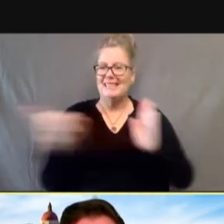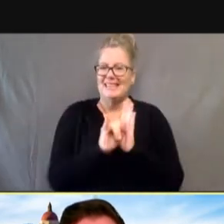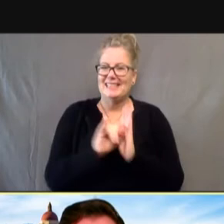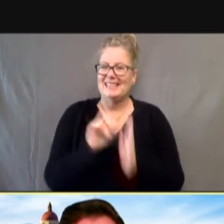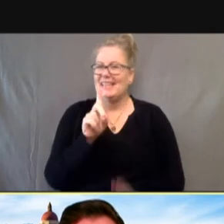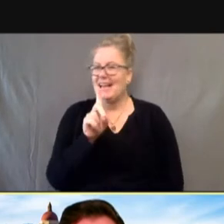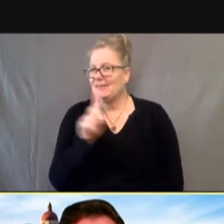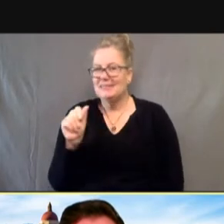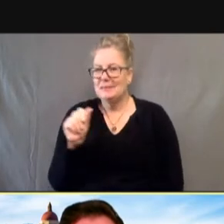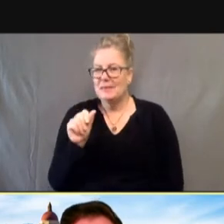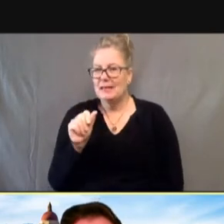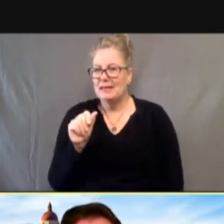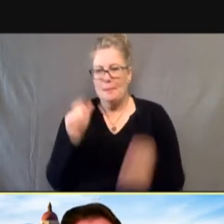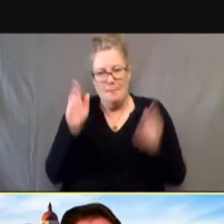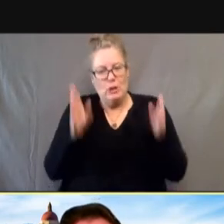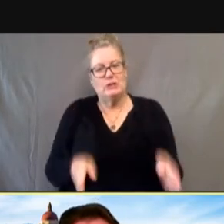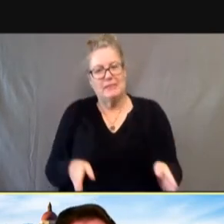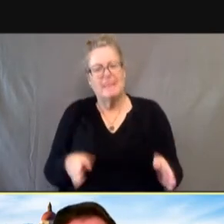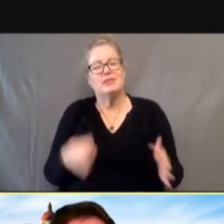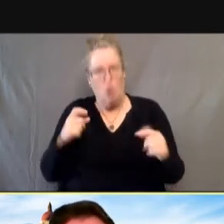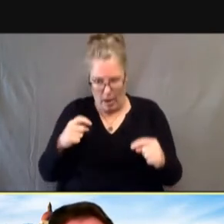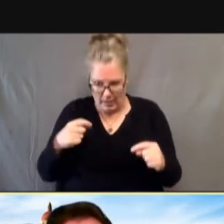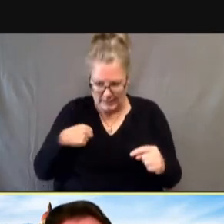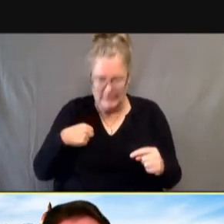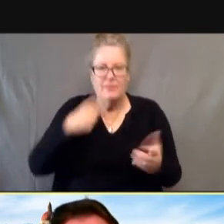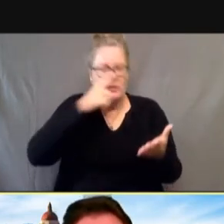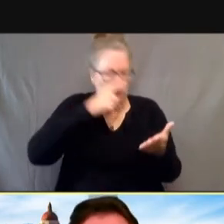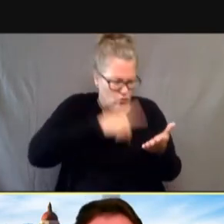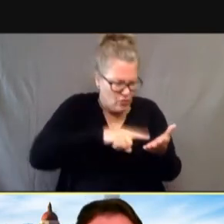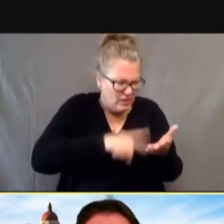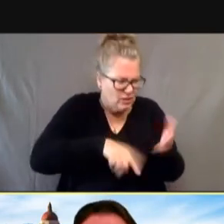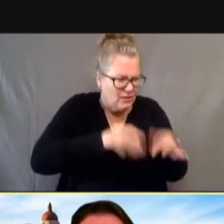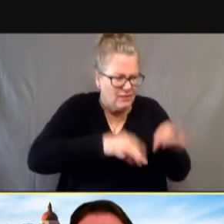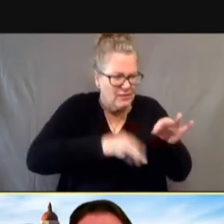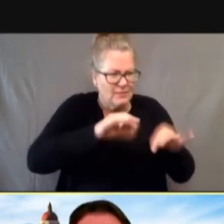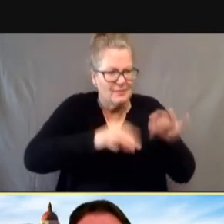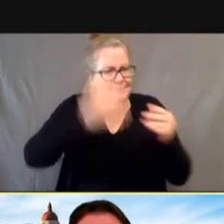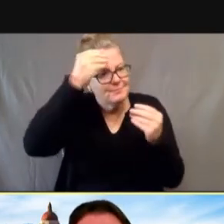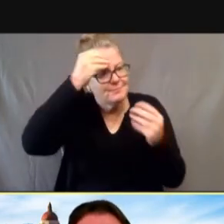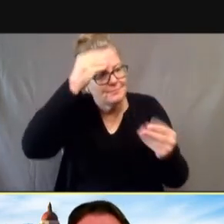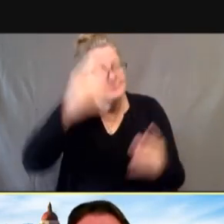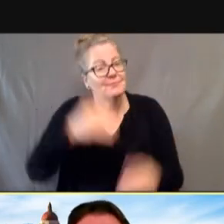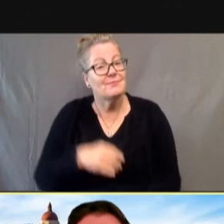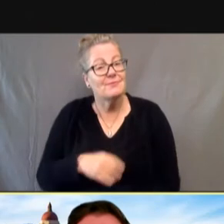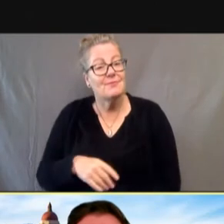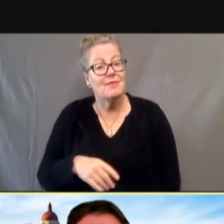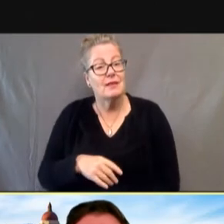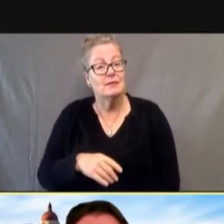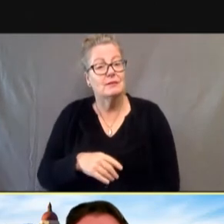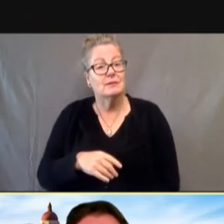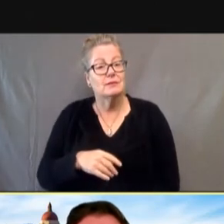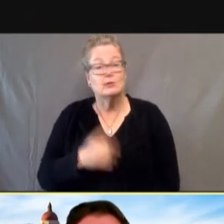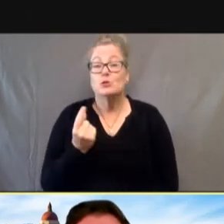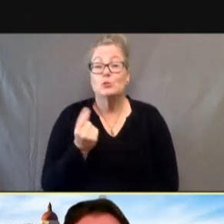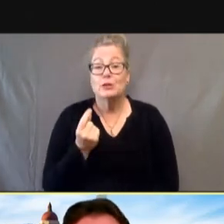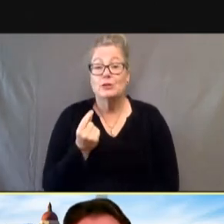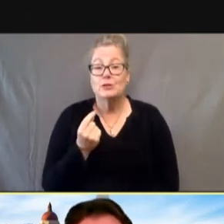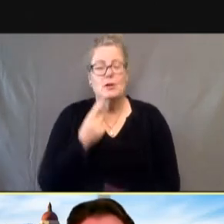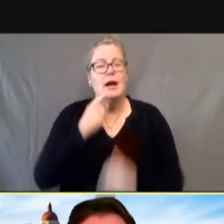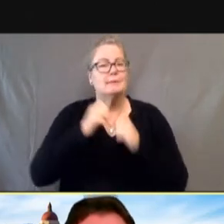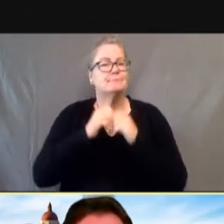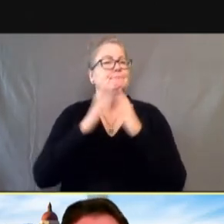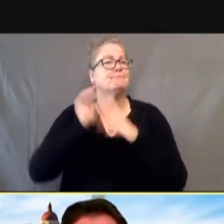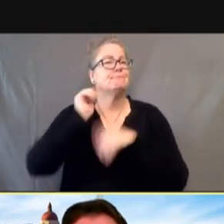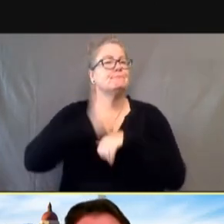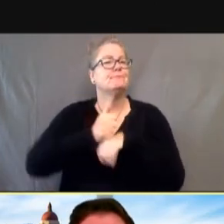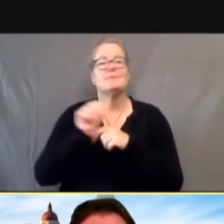let's go to the, so one of the first things that I had to do as part of the subcommittee was start an affinity group. They wanted